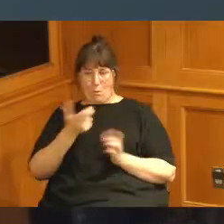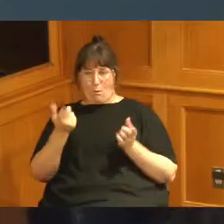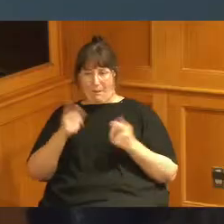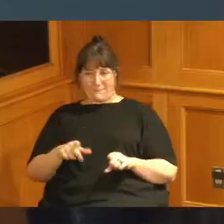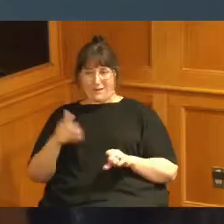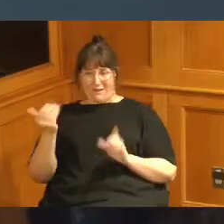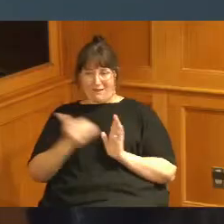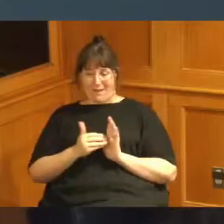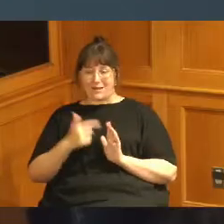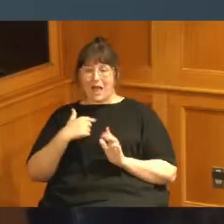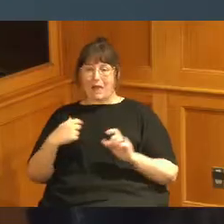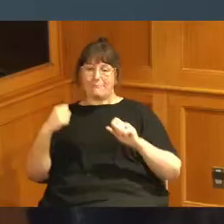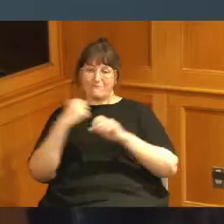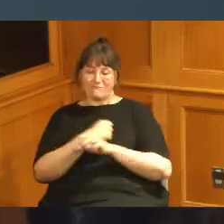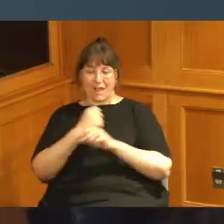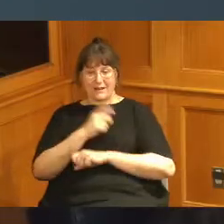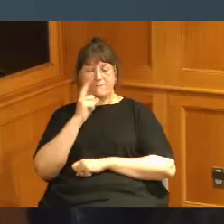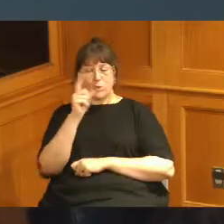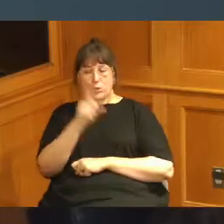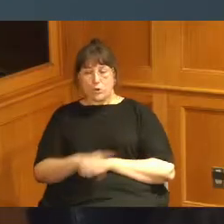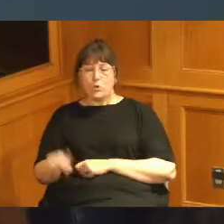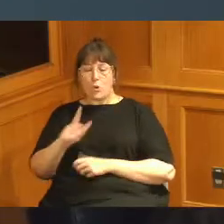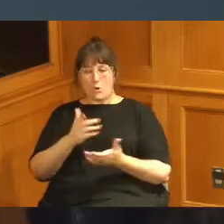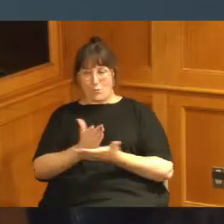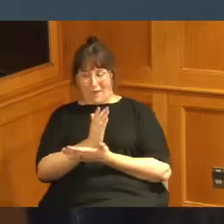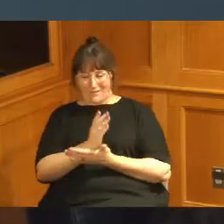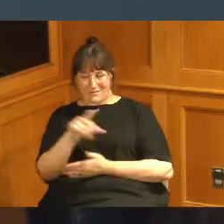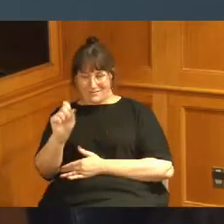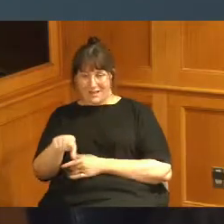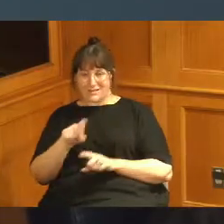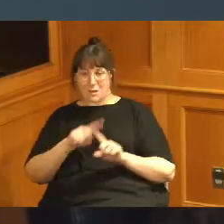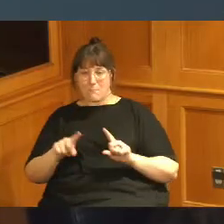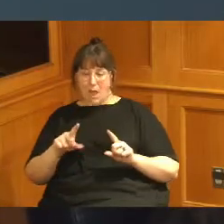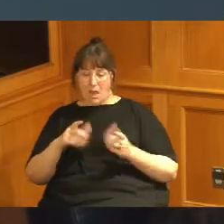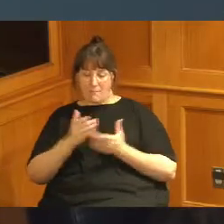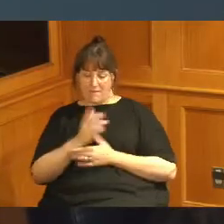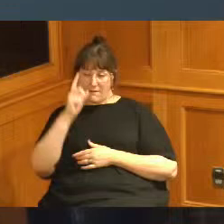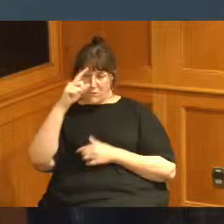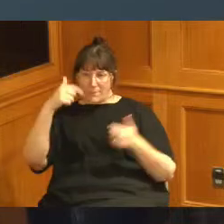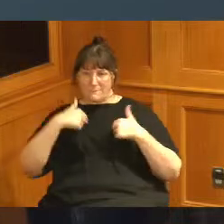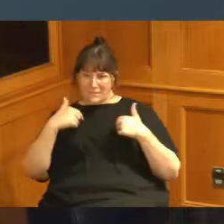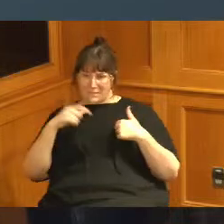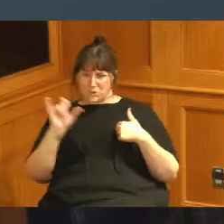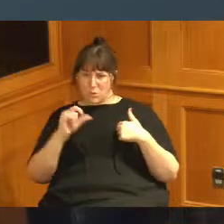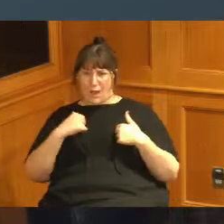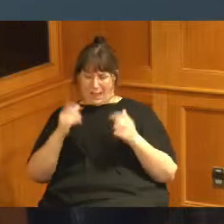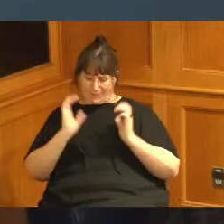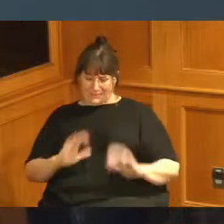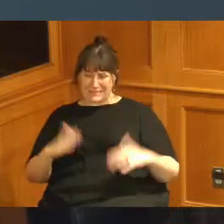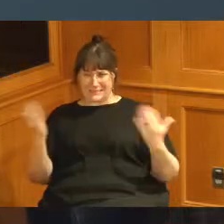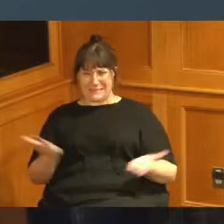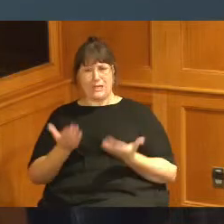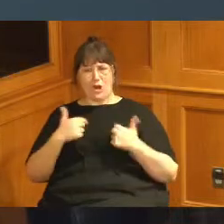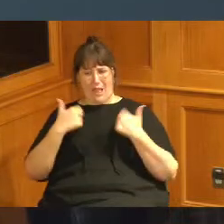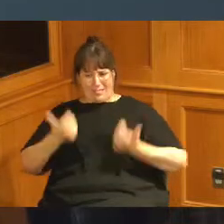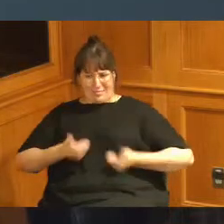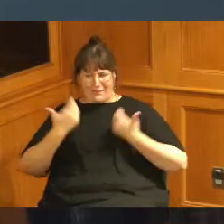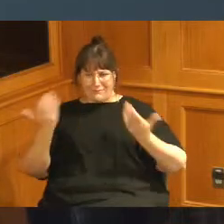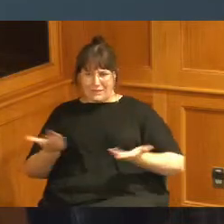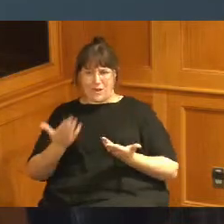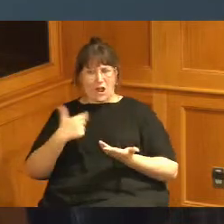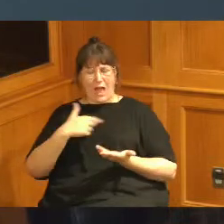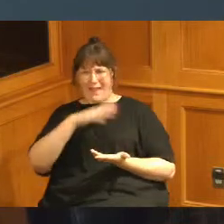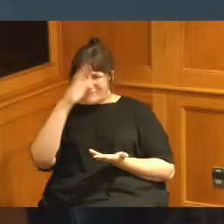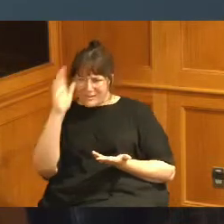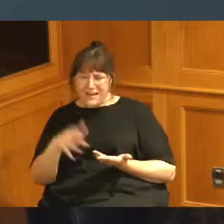fighting for you as citizens, but I'm also fighting for me. I'm a citizen. I'd never agree